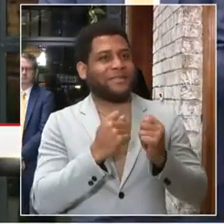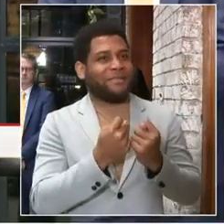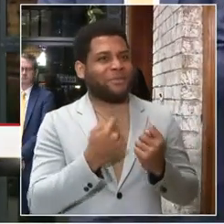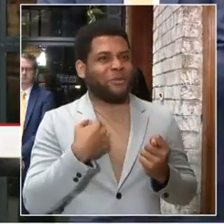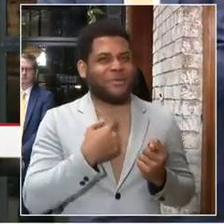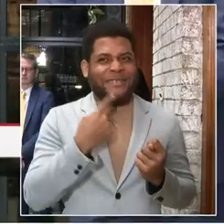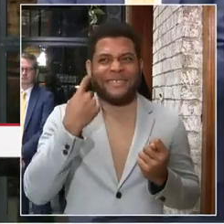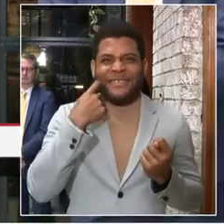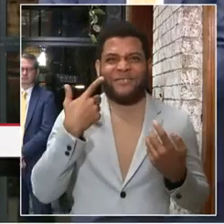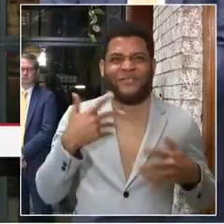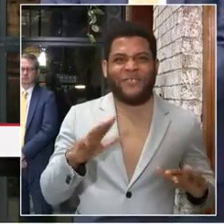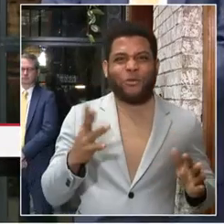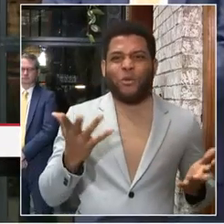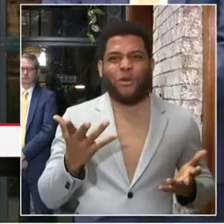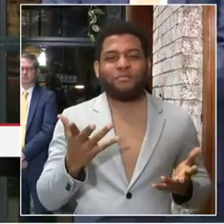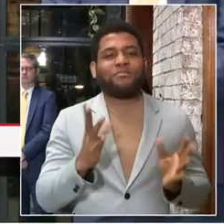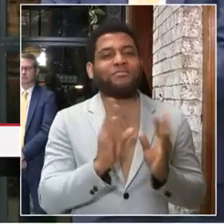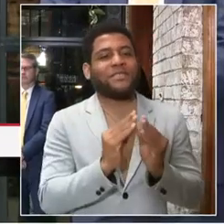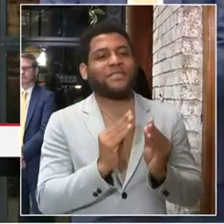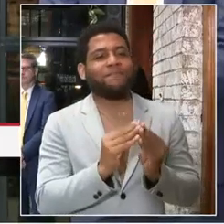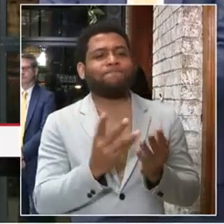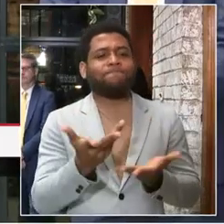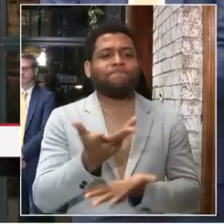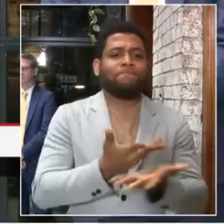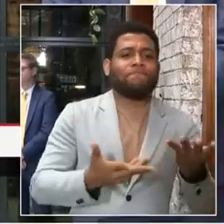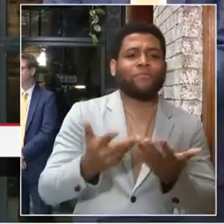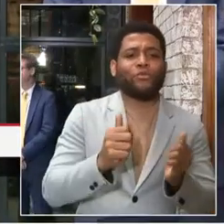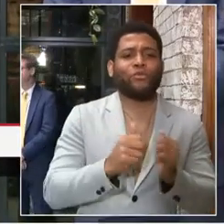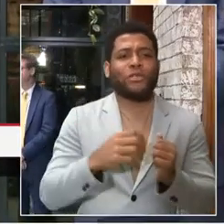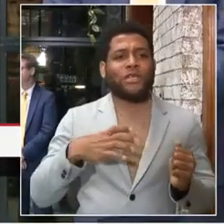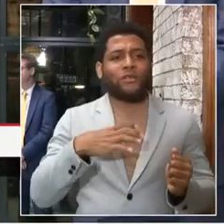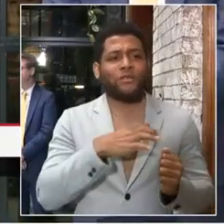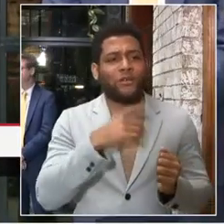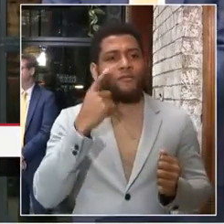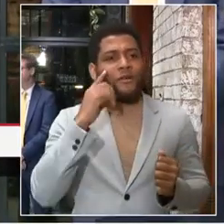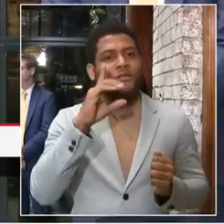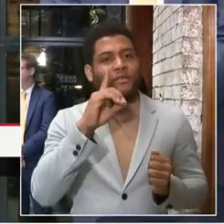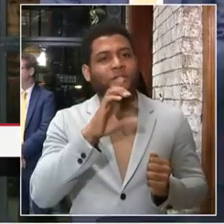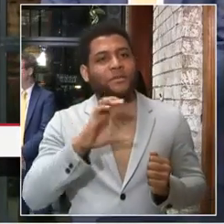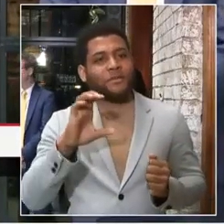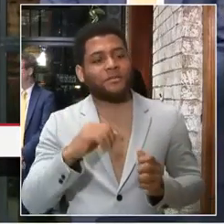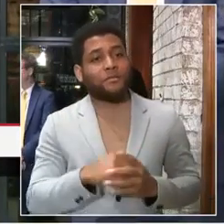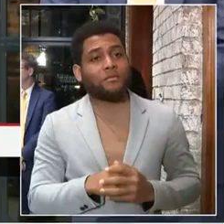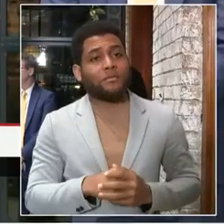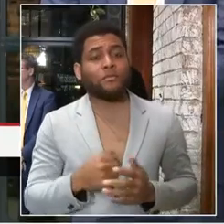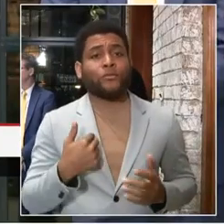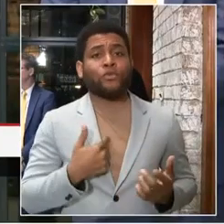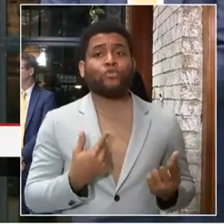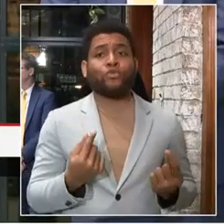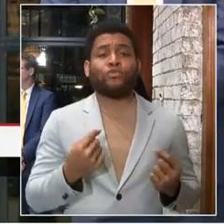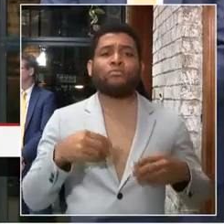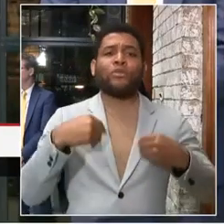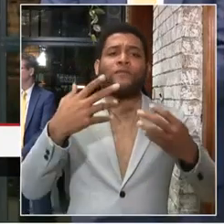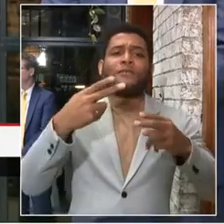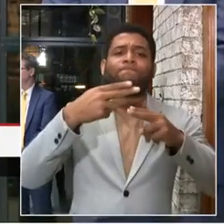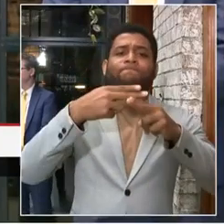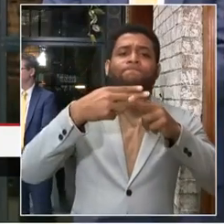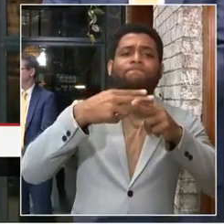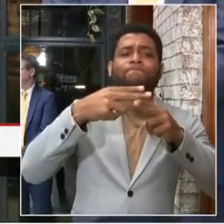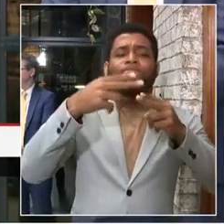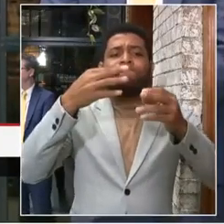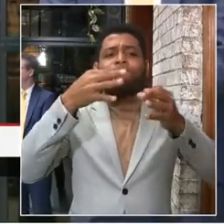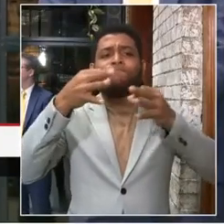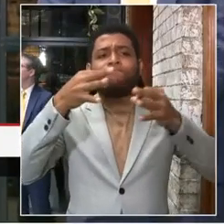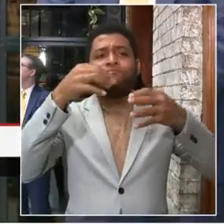concluded our meeting with the Council of the District of Columbia, where we provided a briefing on the Gallery